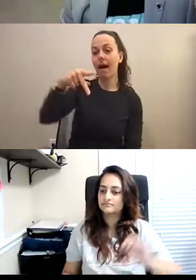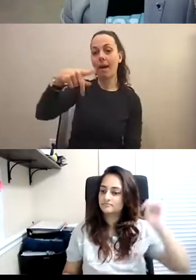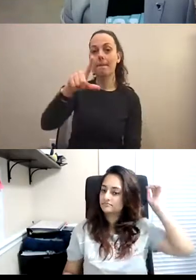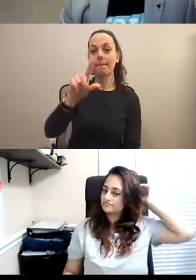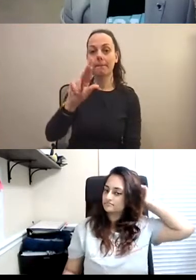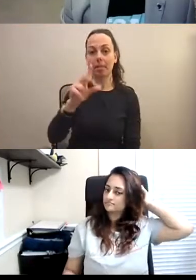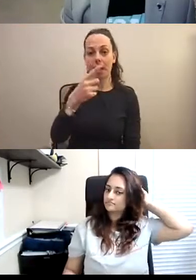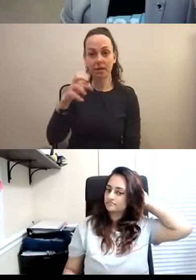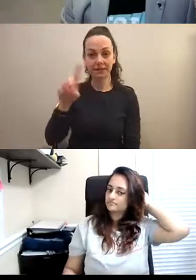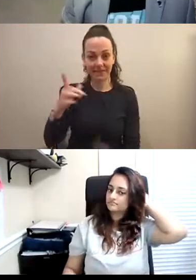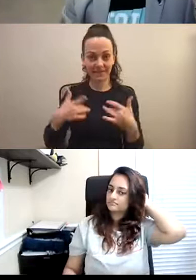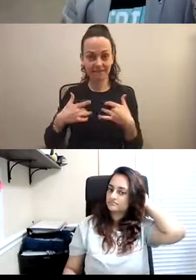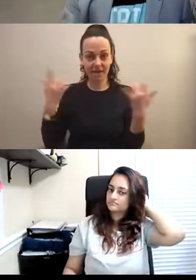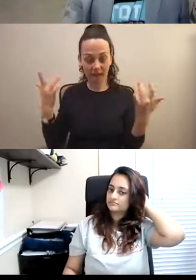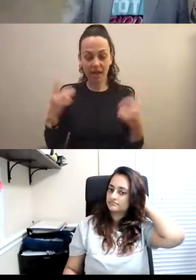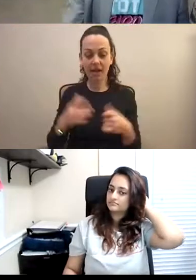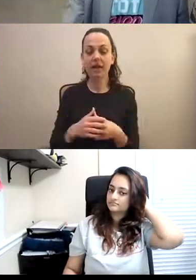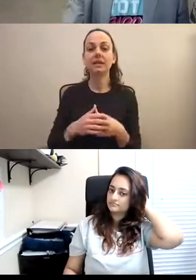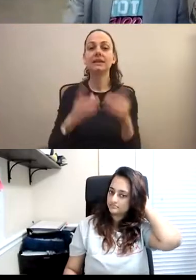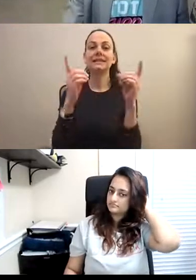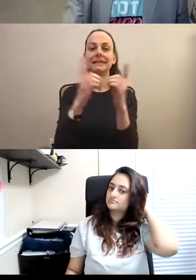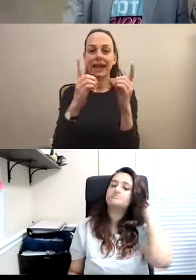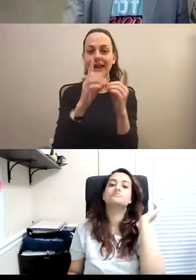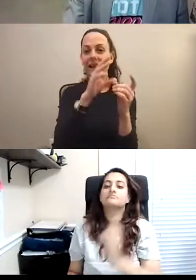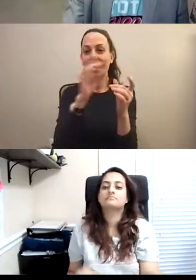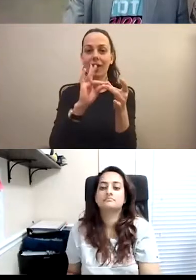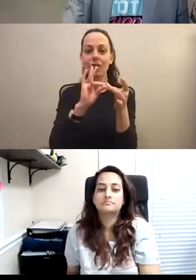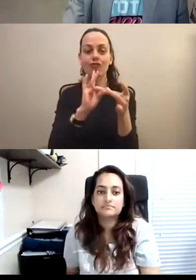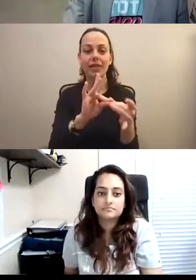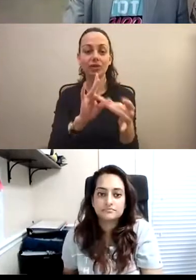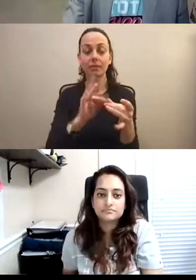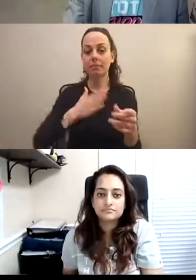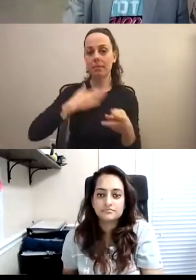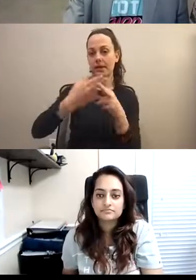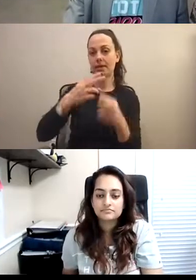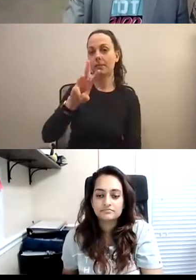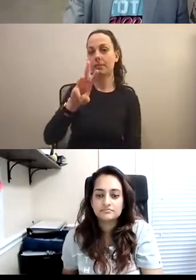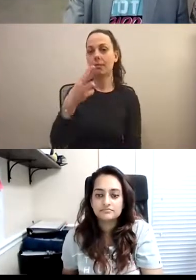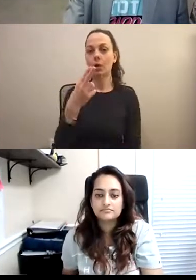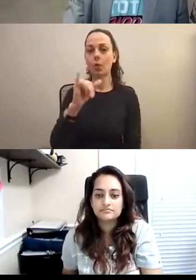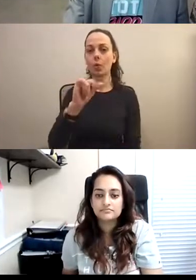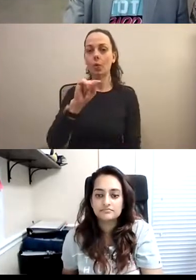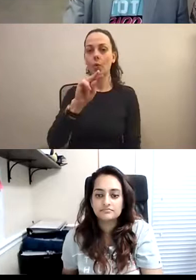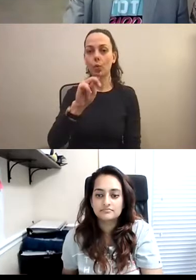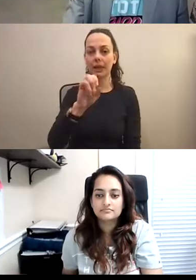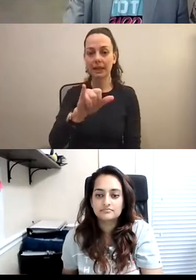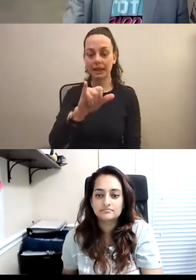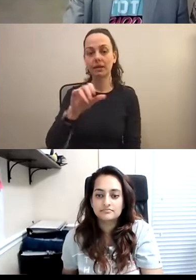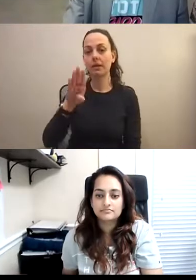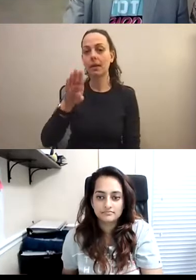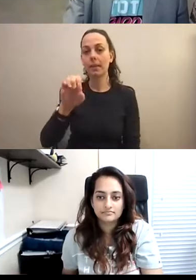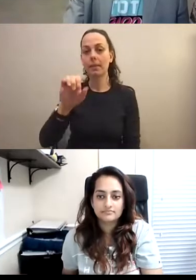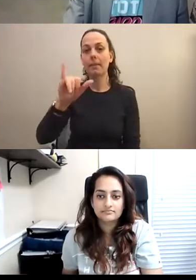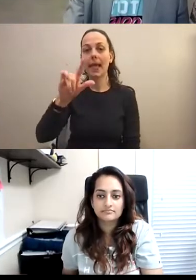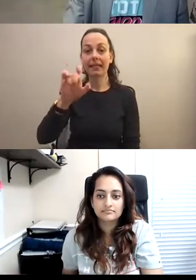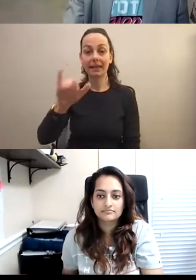Diversability Unplugged, Dating and Relationships. My name is Whitney Bailey and I'm the head